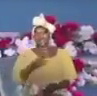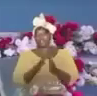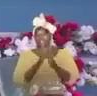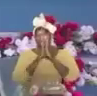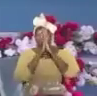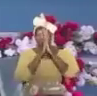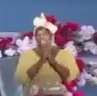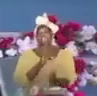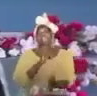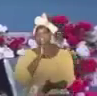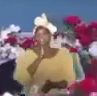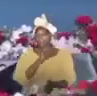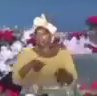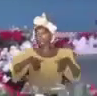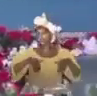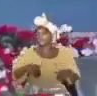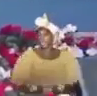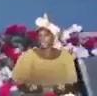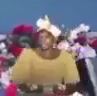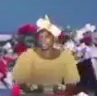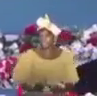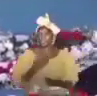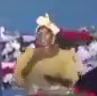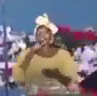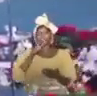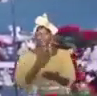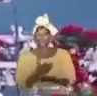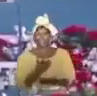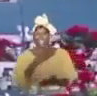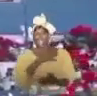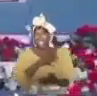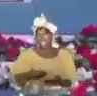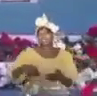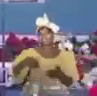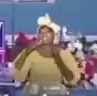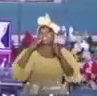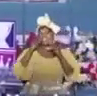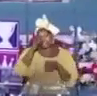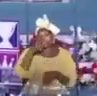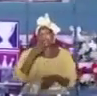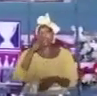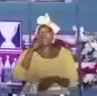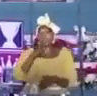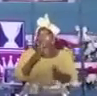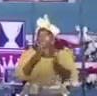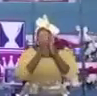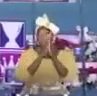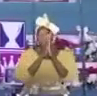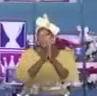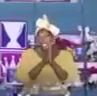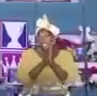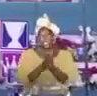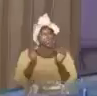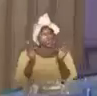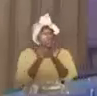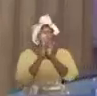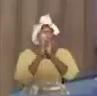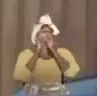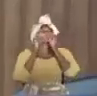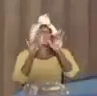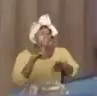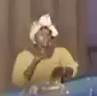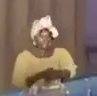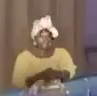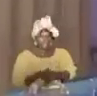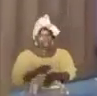faint. 1 Thessalonians chapter 5 and verse 17. It says, pray without ceasing. James chapter 5 and